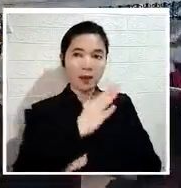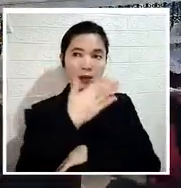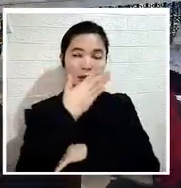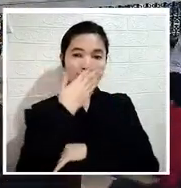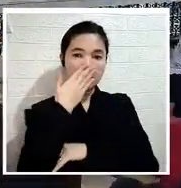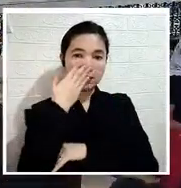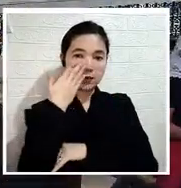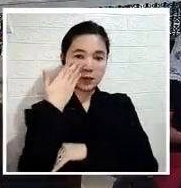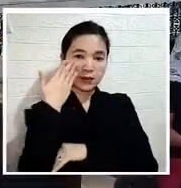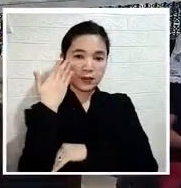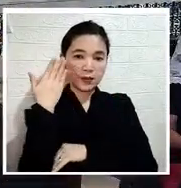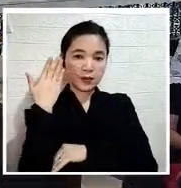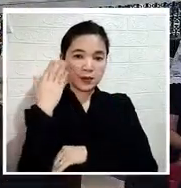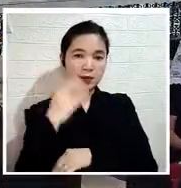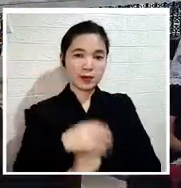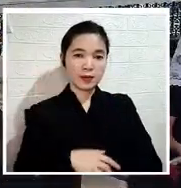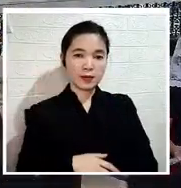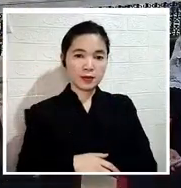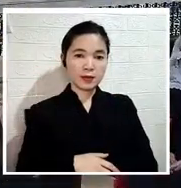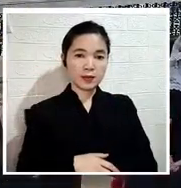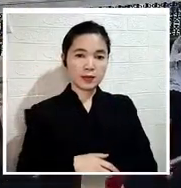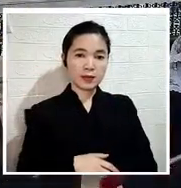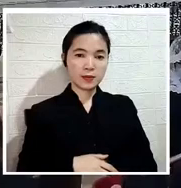are yours.